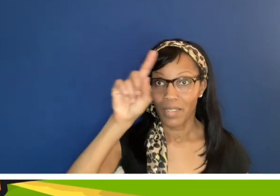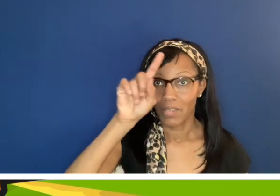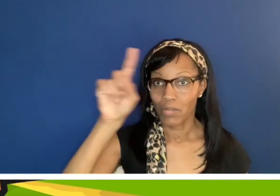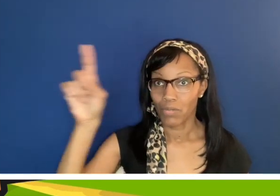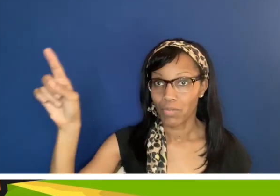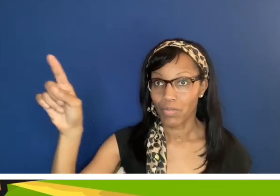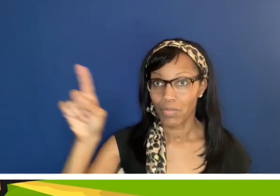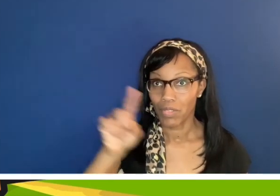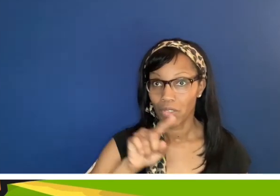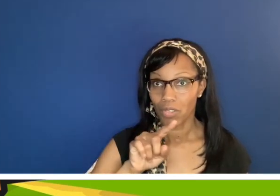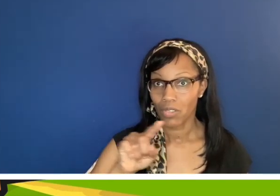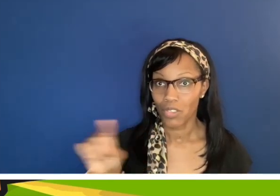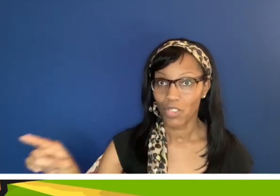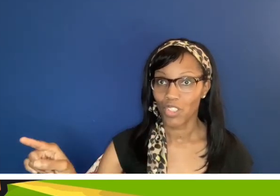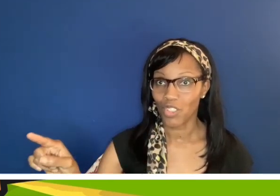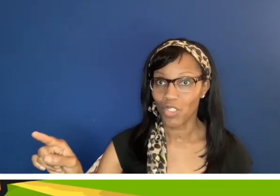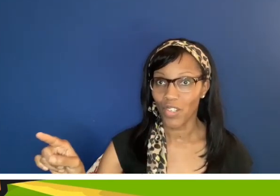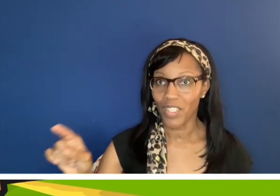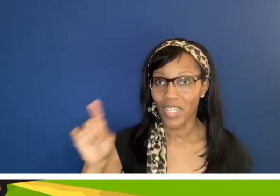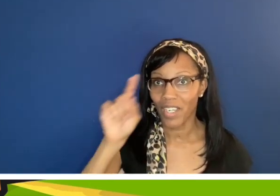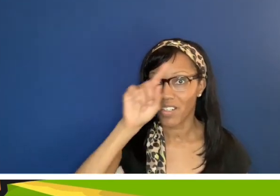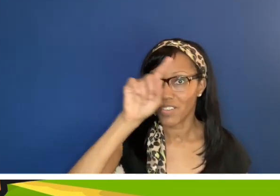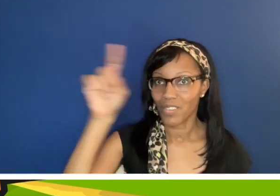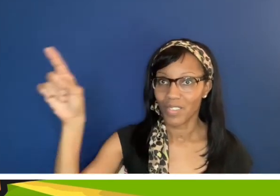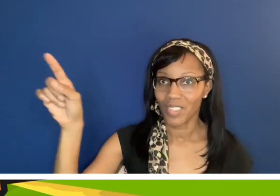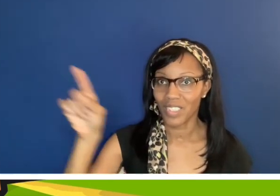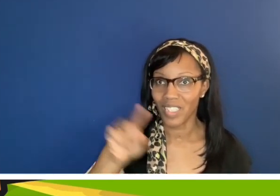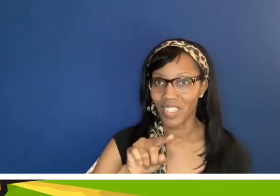Z. You just draw it in the